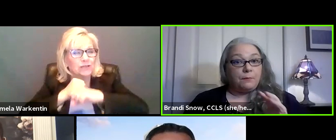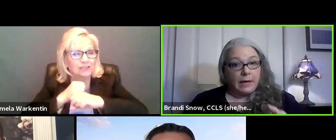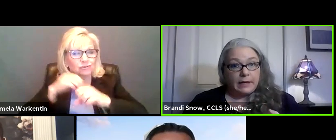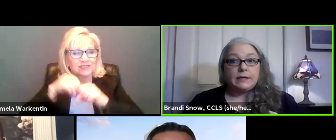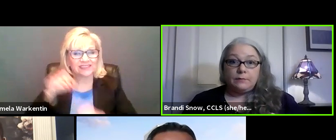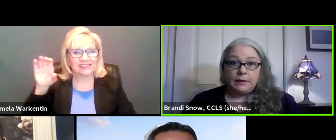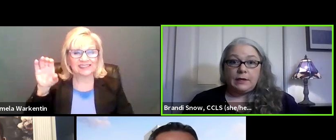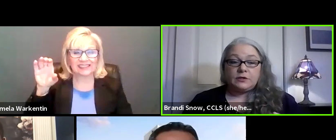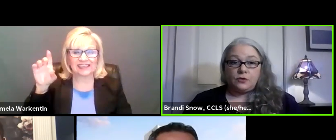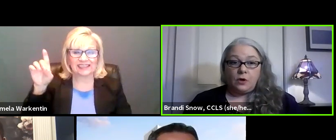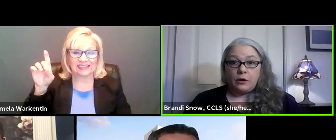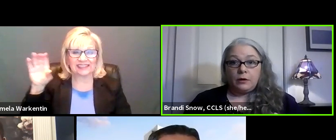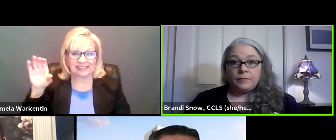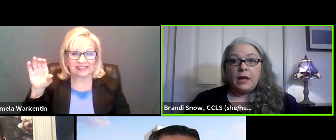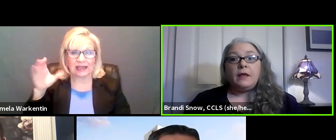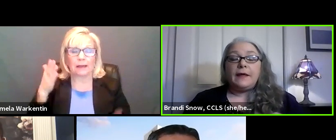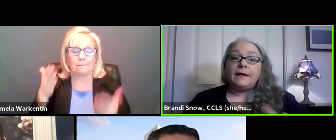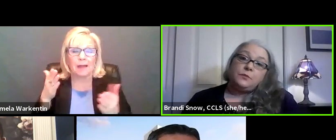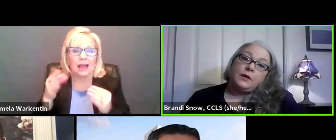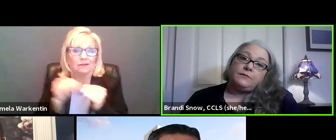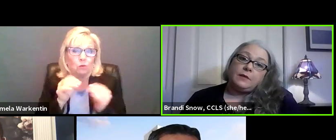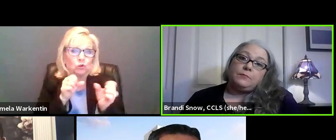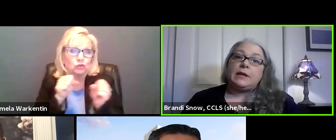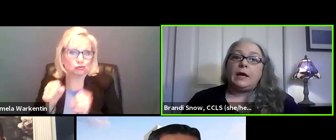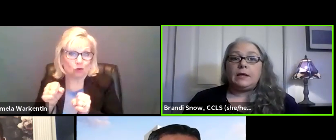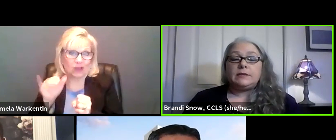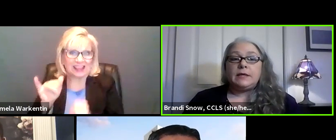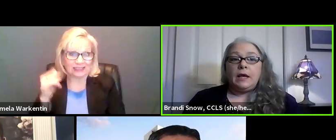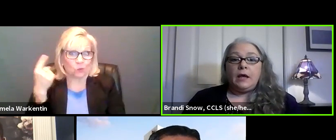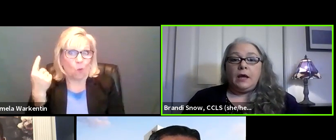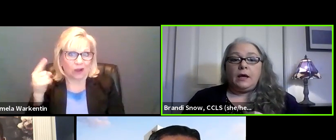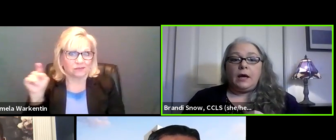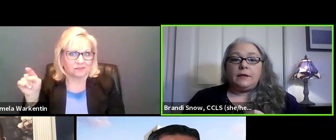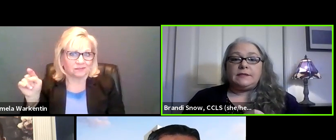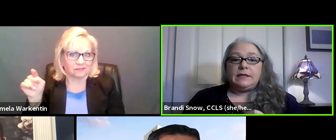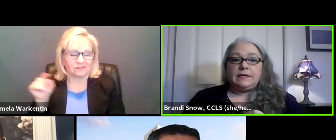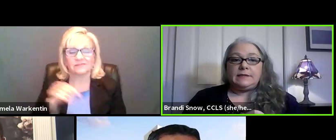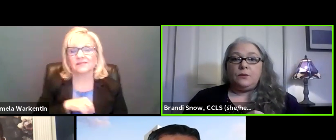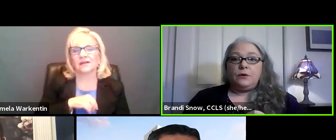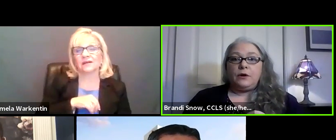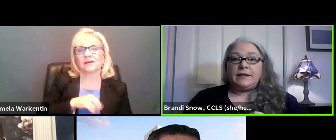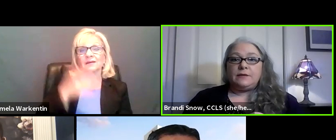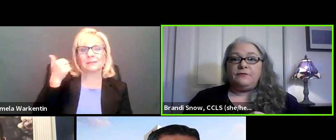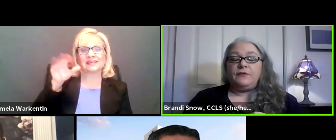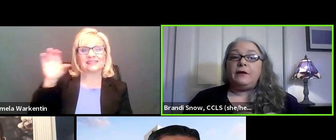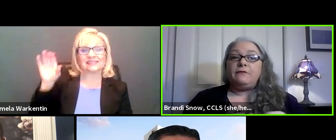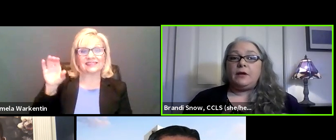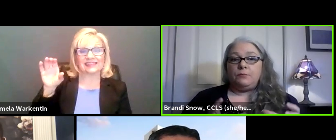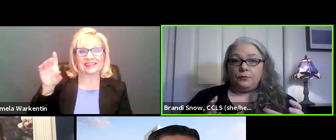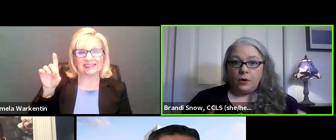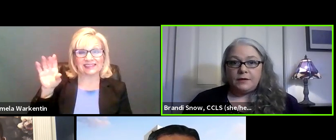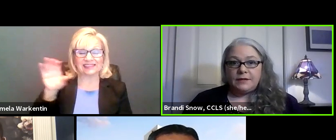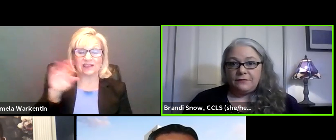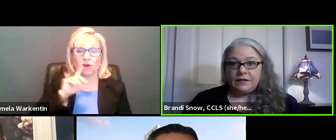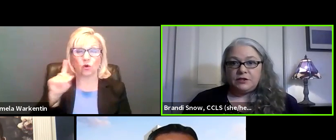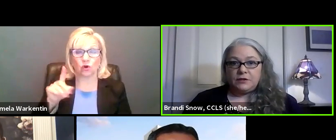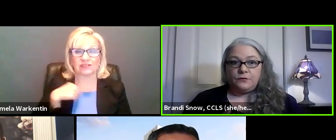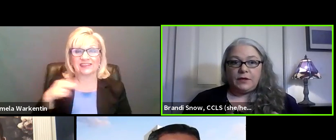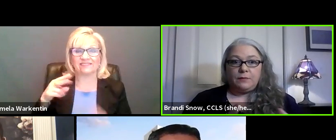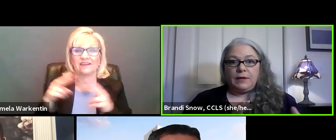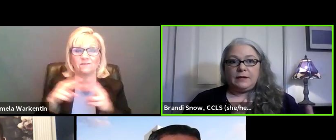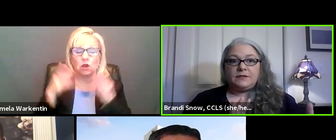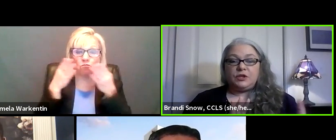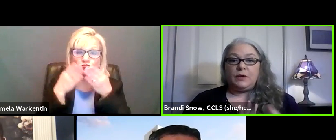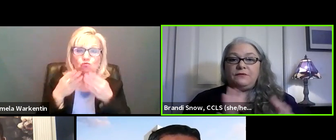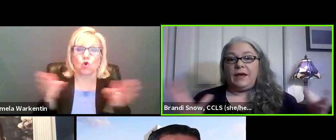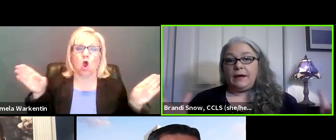order that might end up being stronger. That's one of them, because the CDC order has a very, very broad definition of